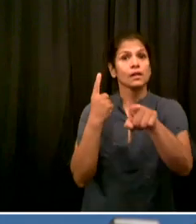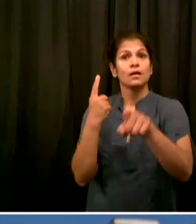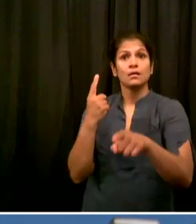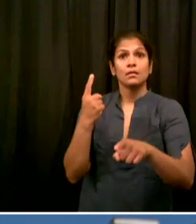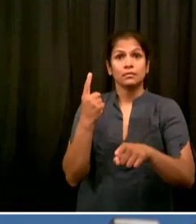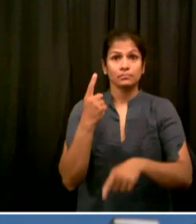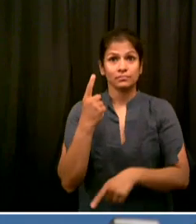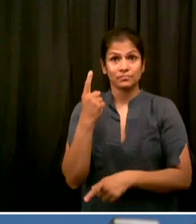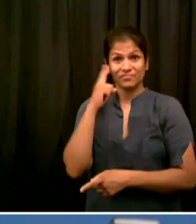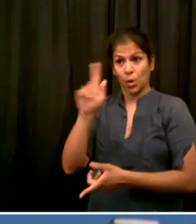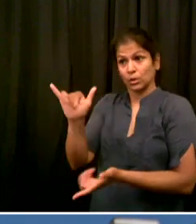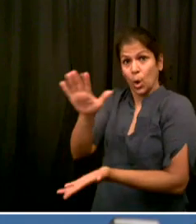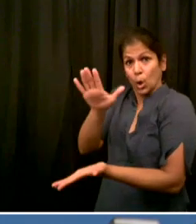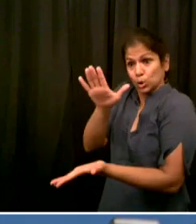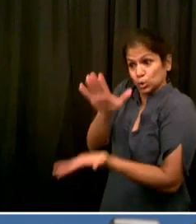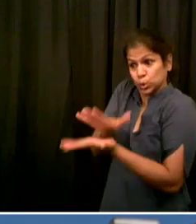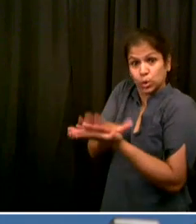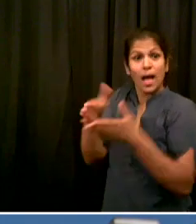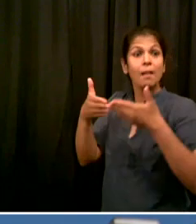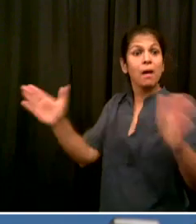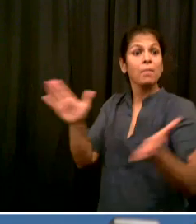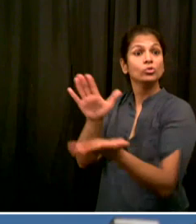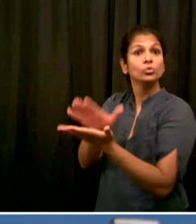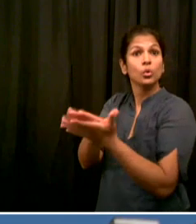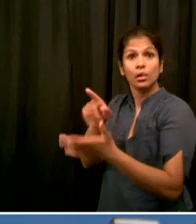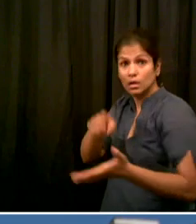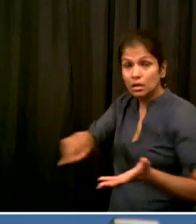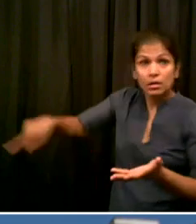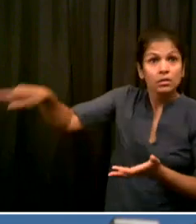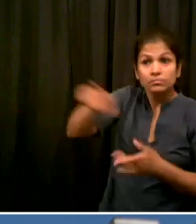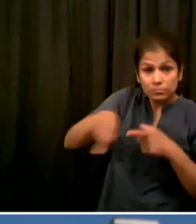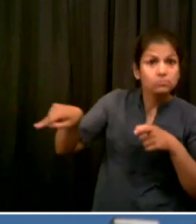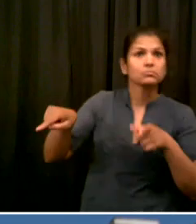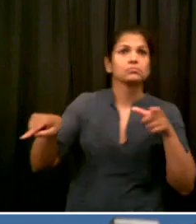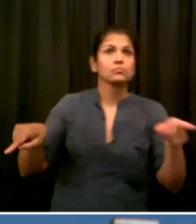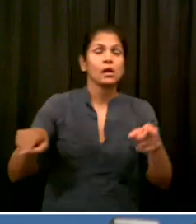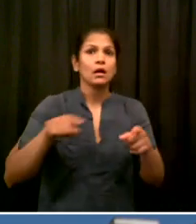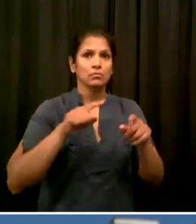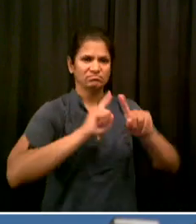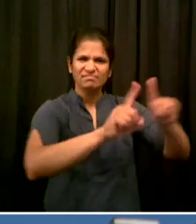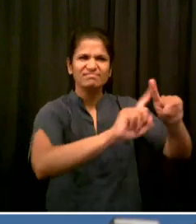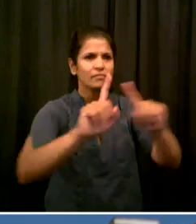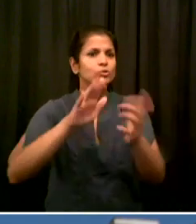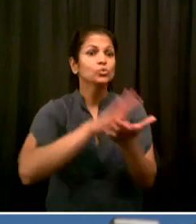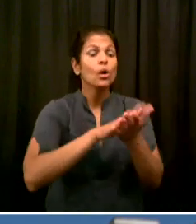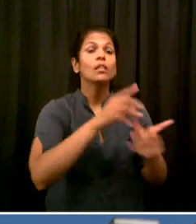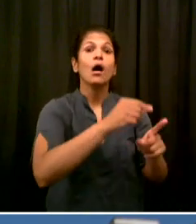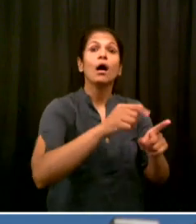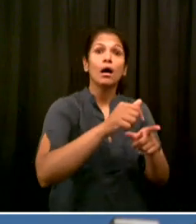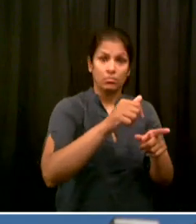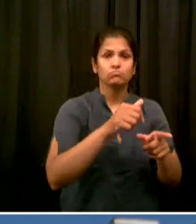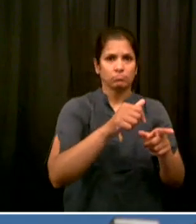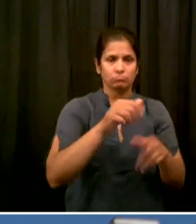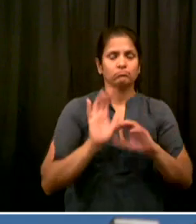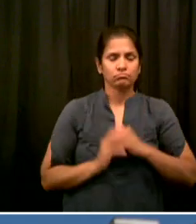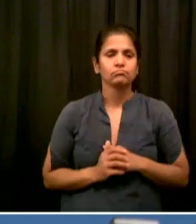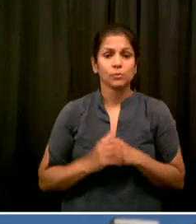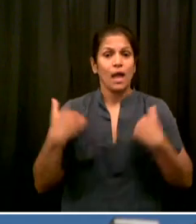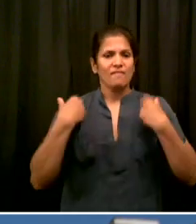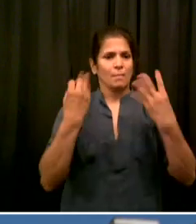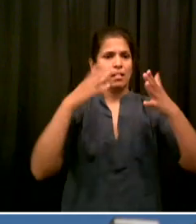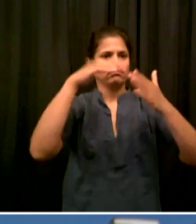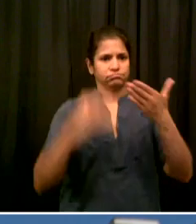all. Now, we know outdoors is one of the things that we know works, being